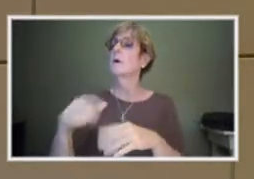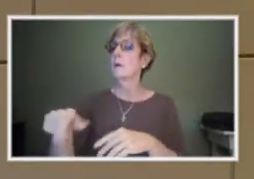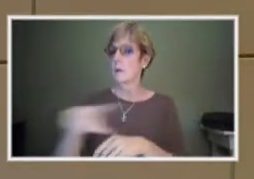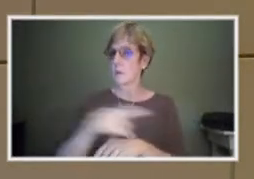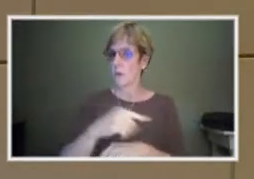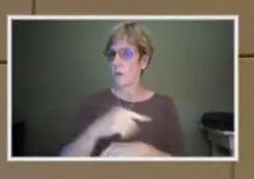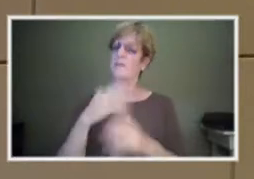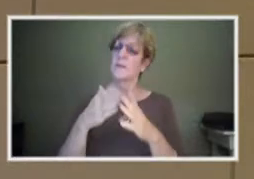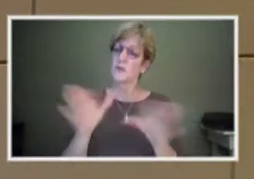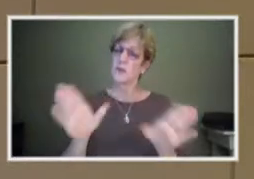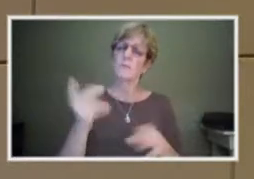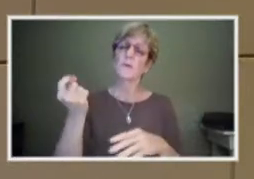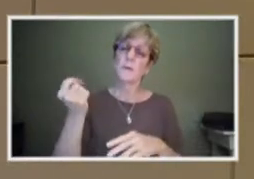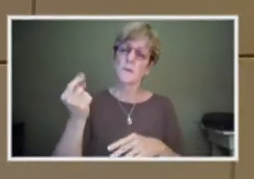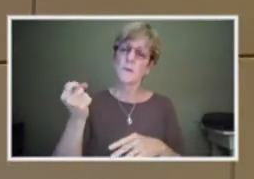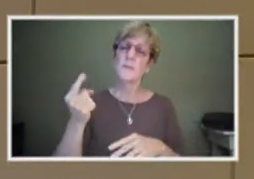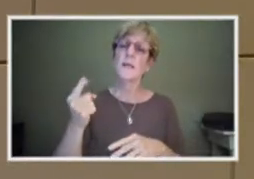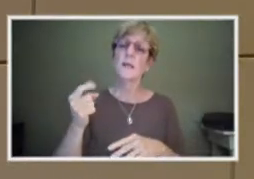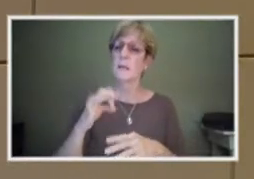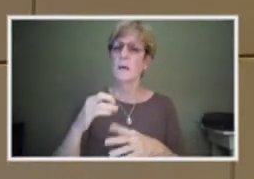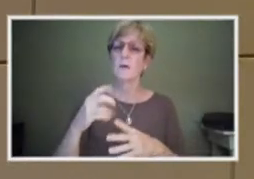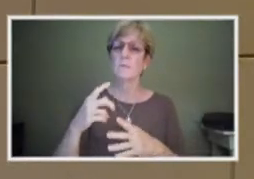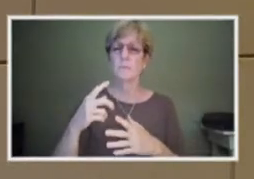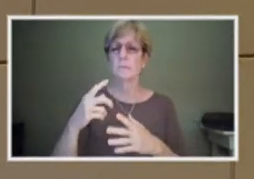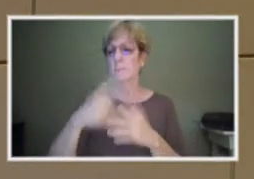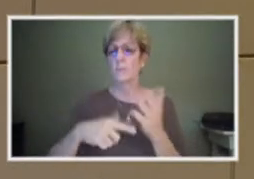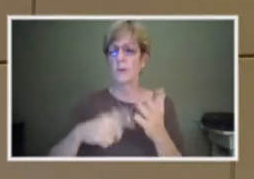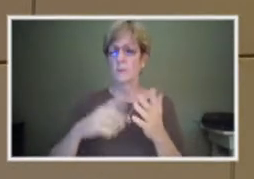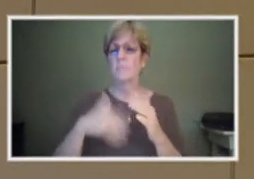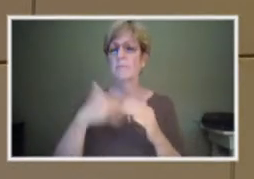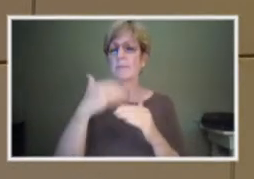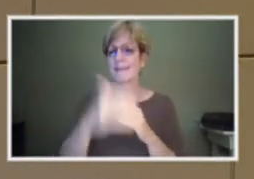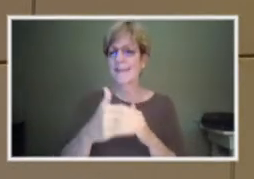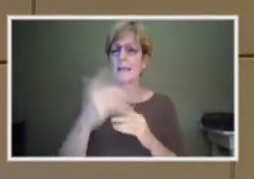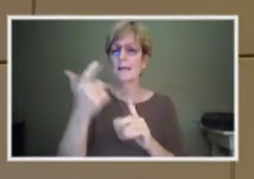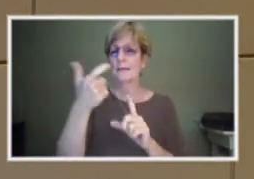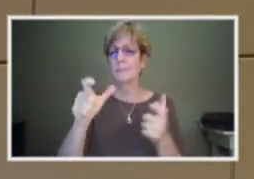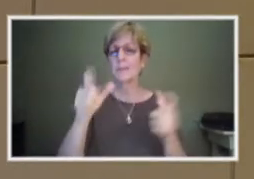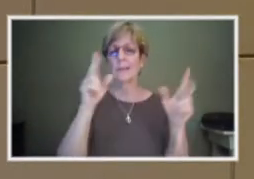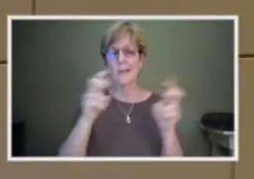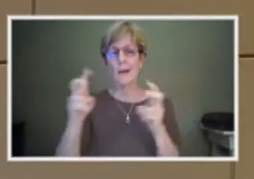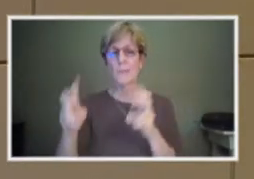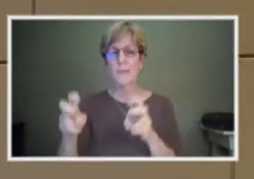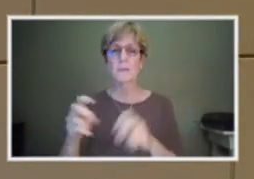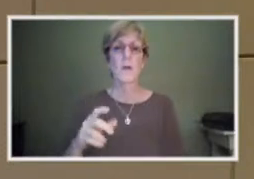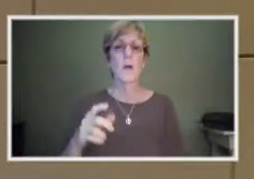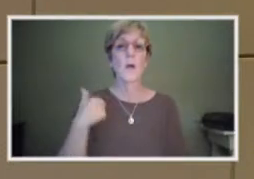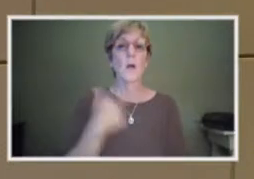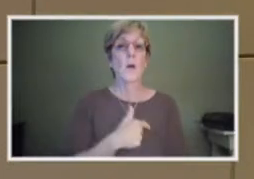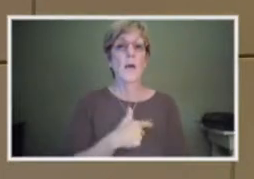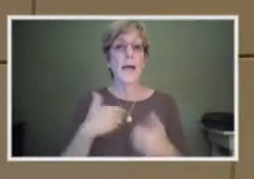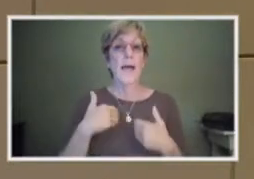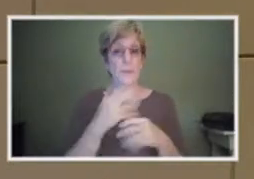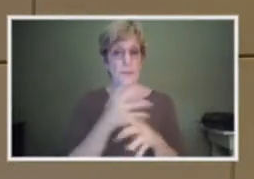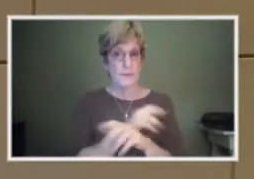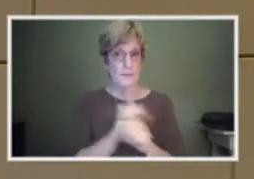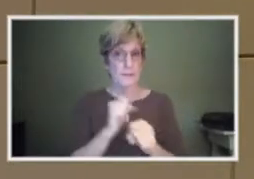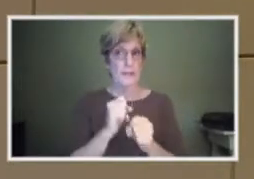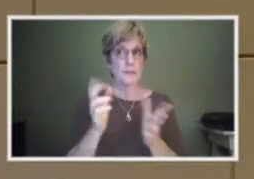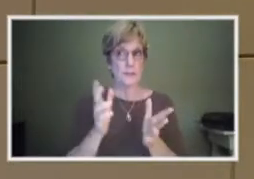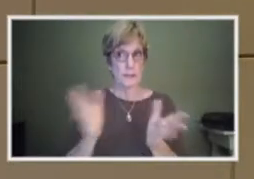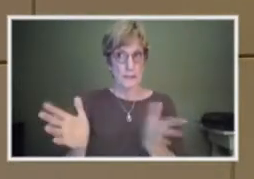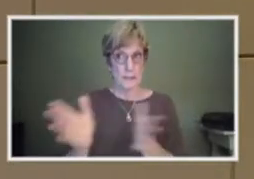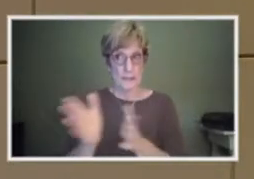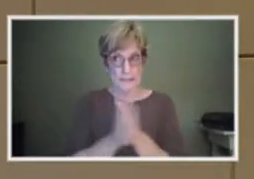general understanding of what would be the next big topics. So we did have the safety initiatives tonight, as well as this,